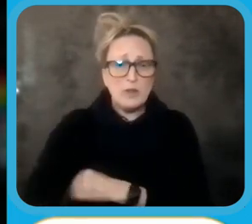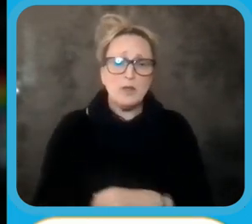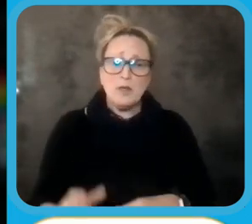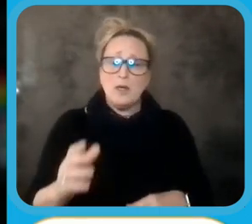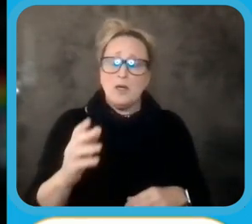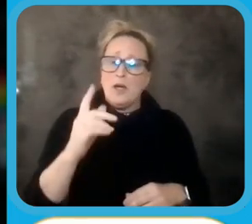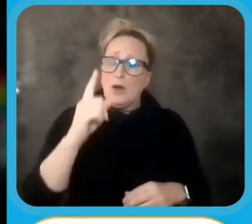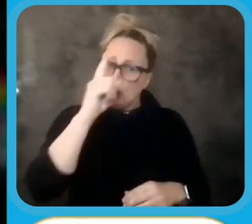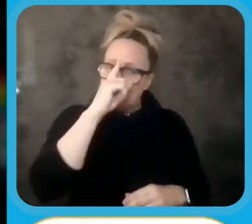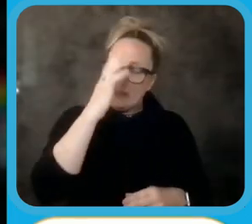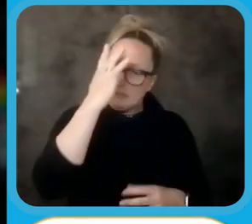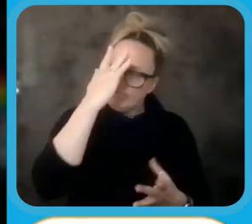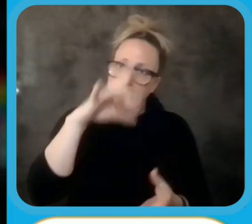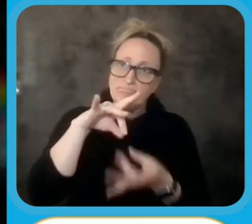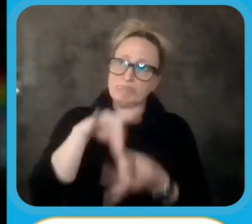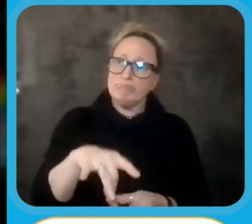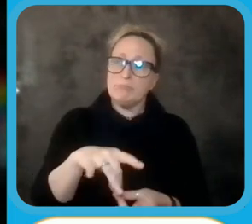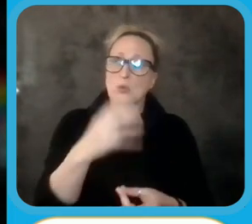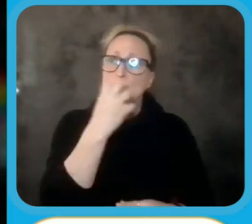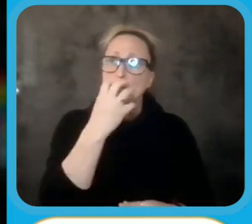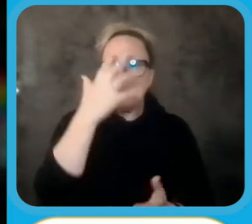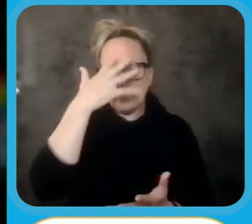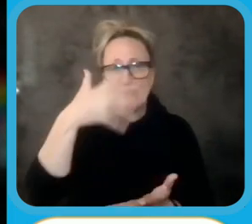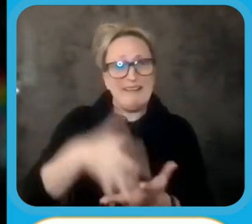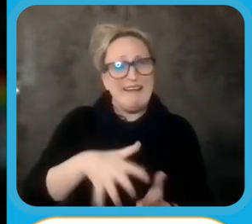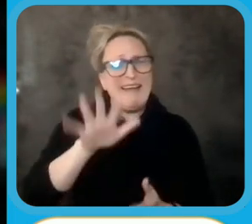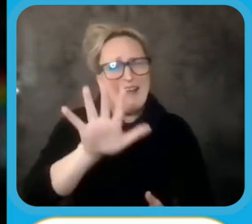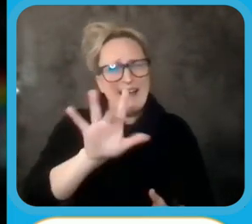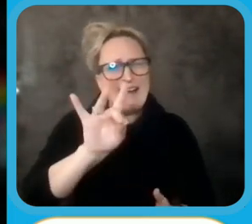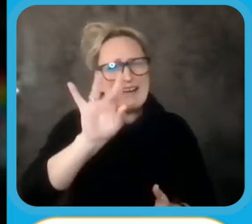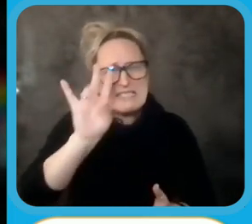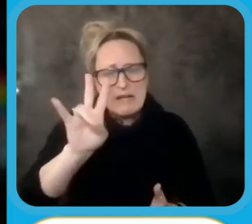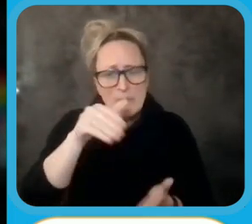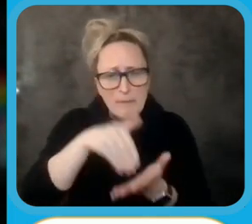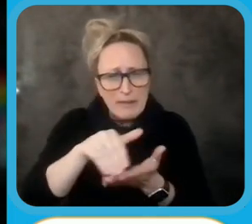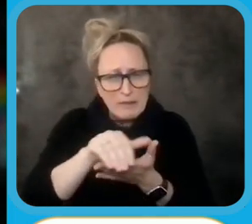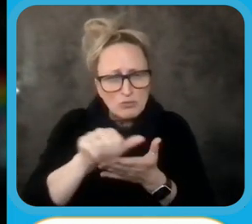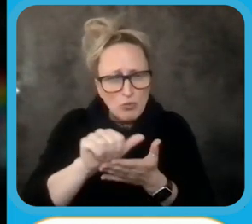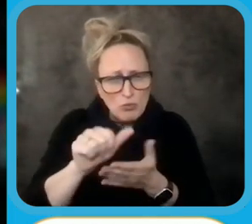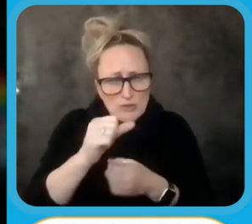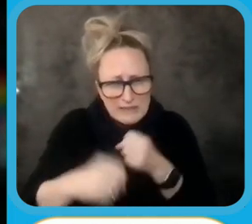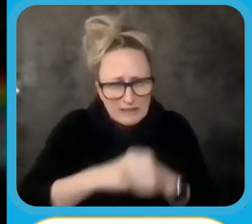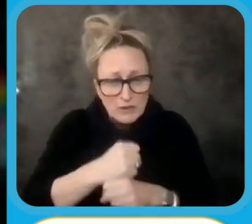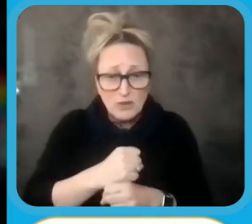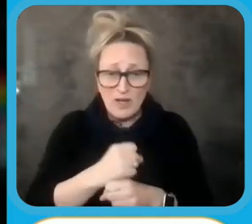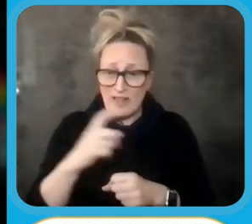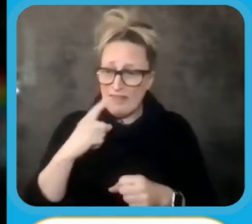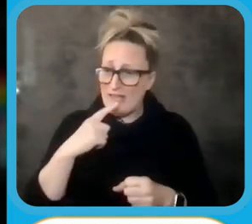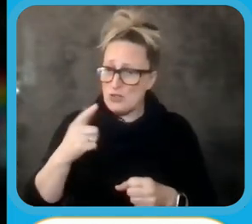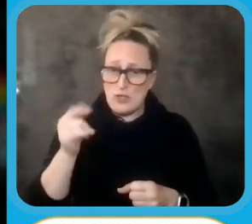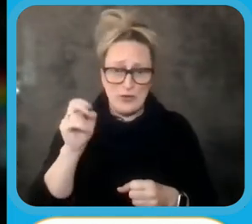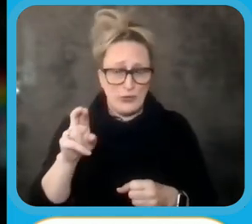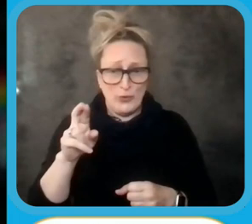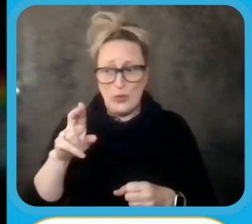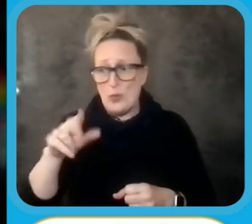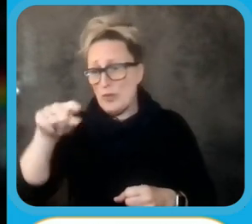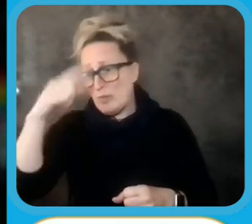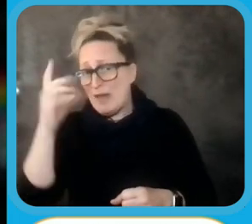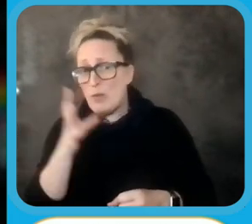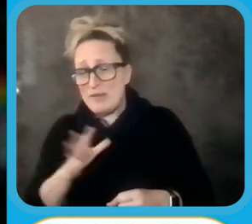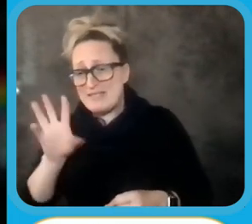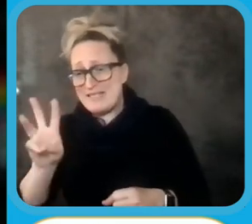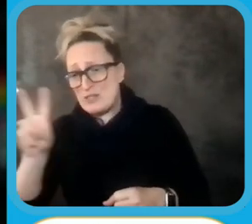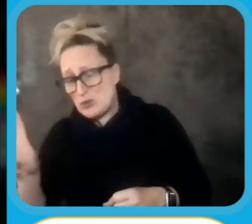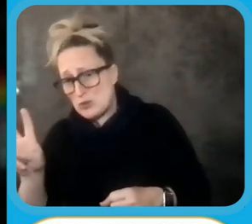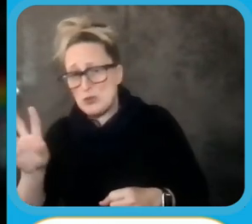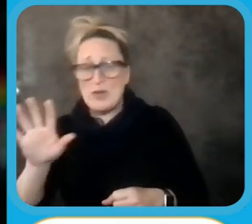in. $87 billion a year. As a result of this gender wage gap, with Black women earning 62 cents and